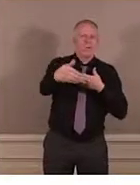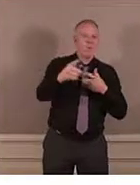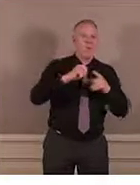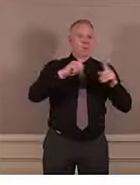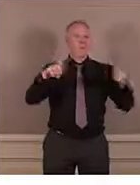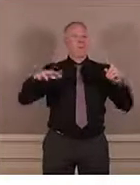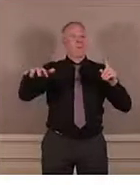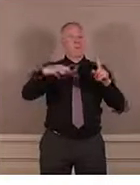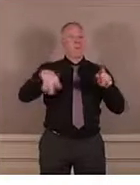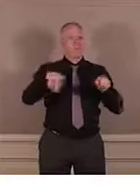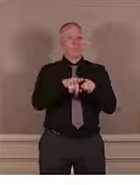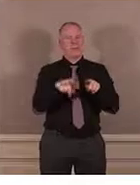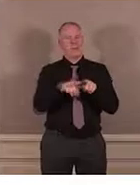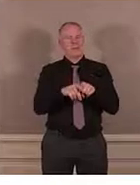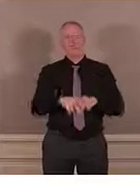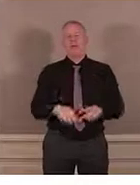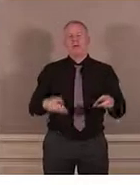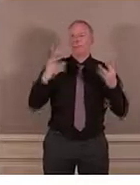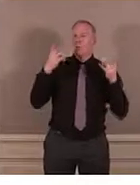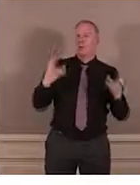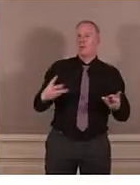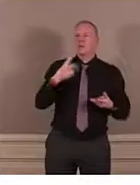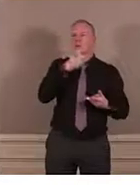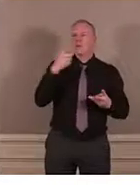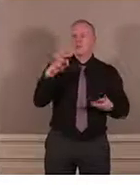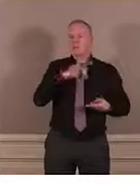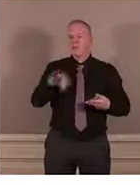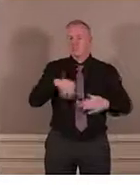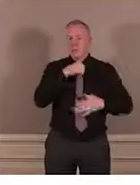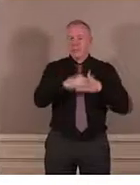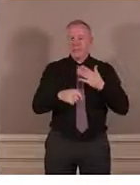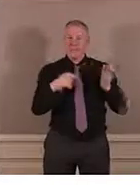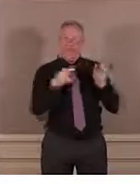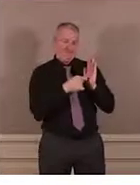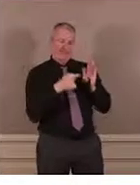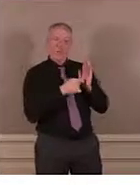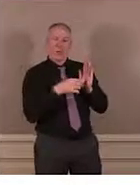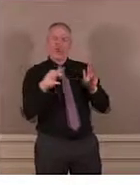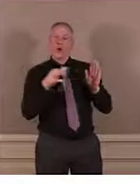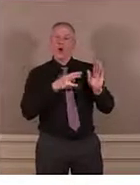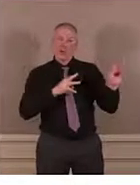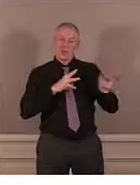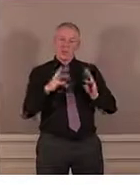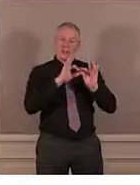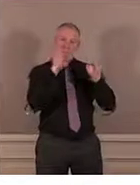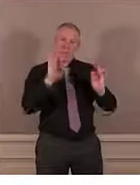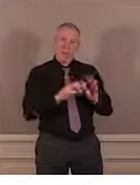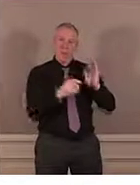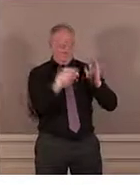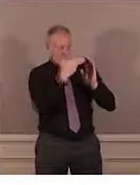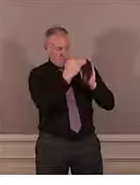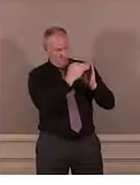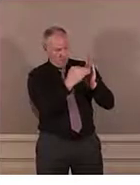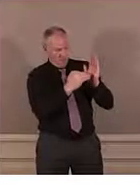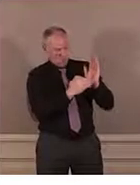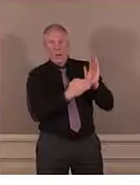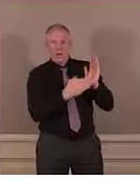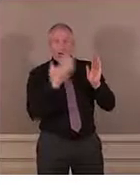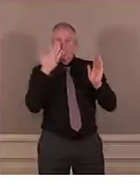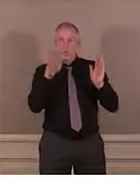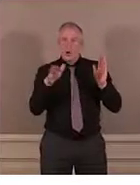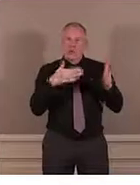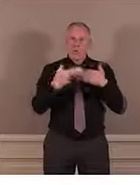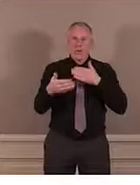settings. But what we want to point out today is that this framework, the good practice framework, really sets out the